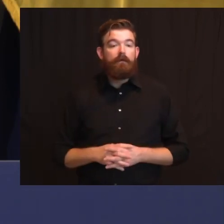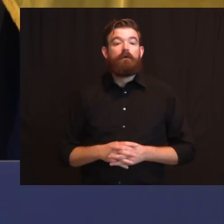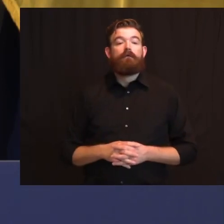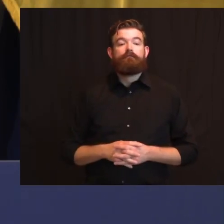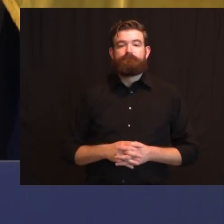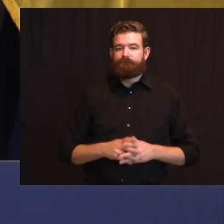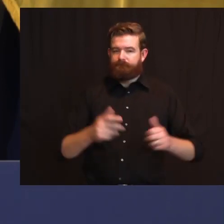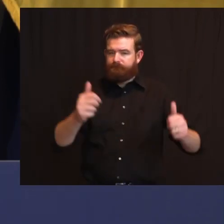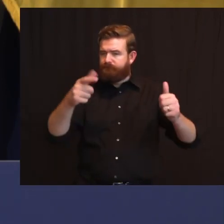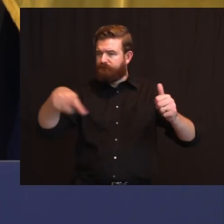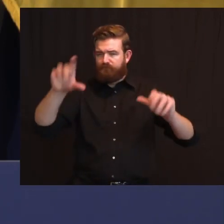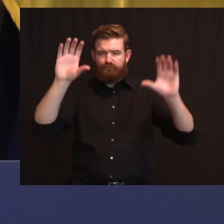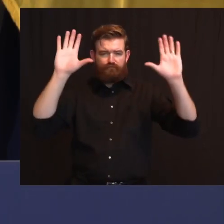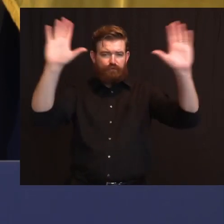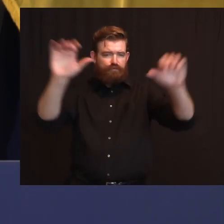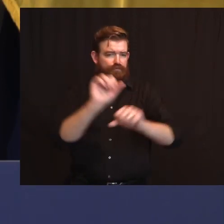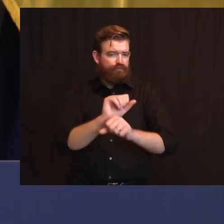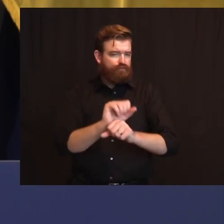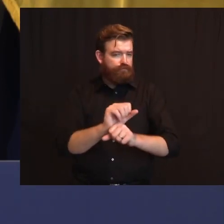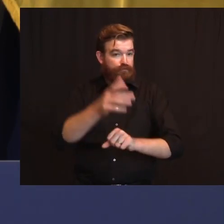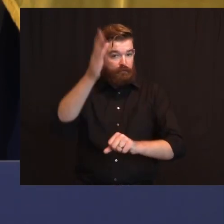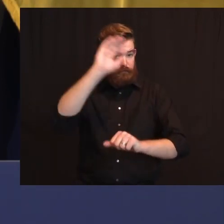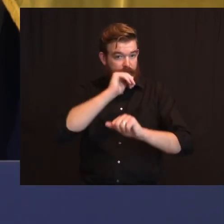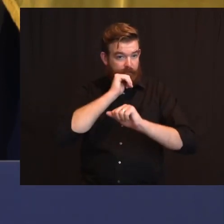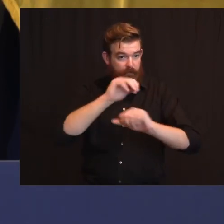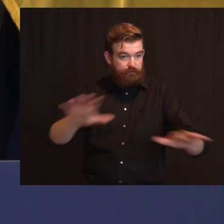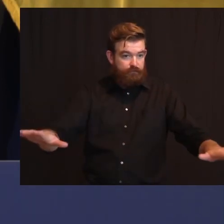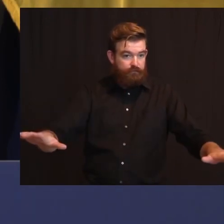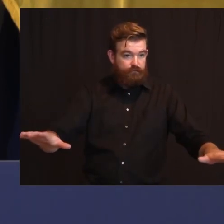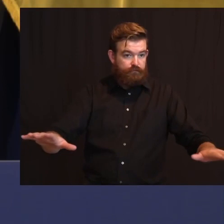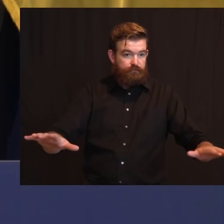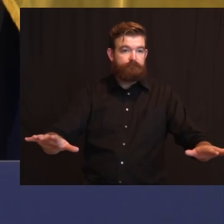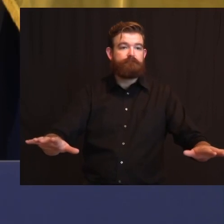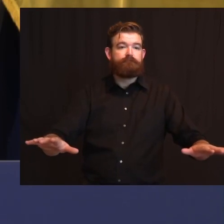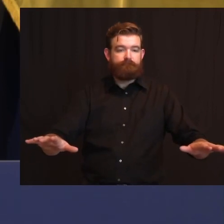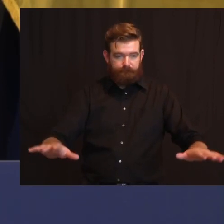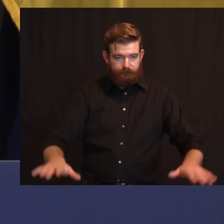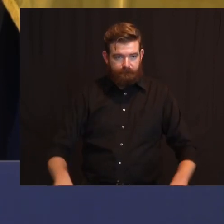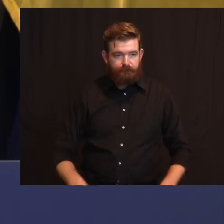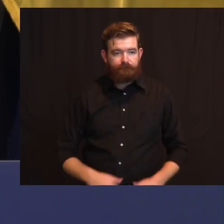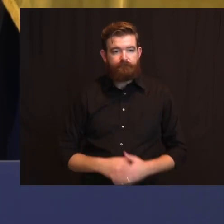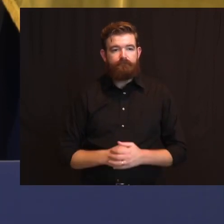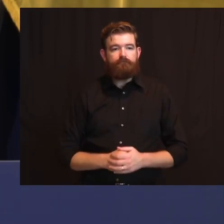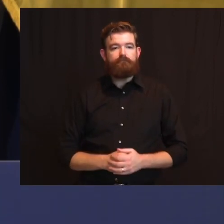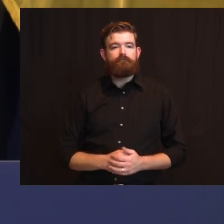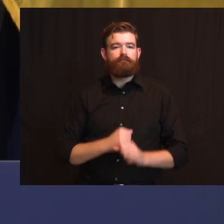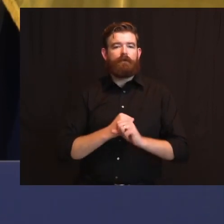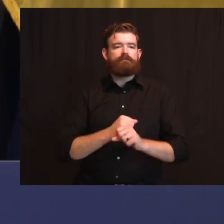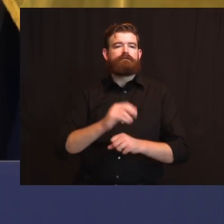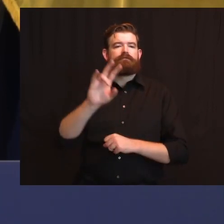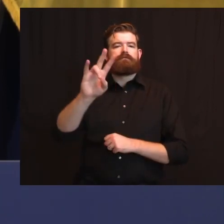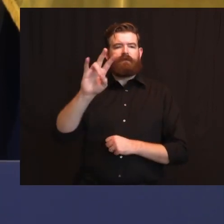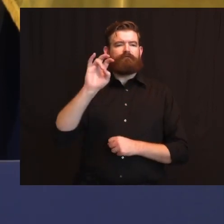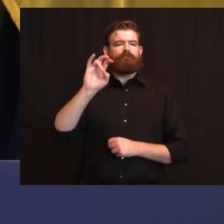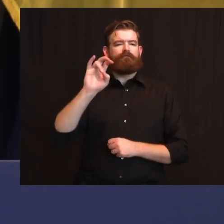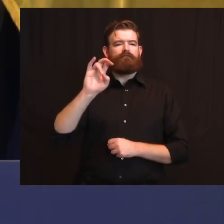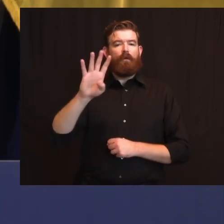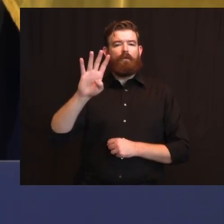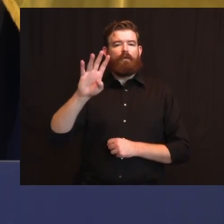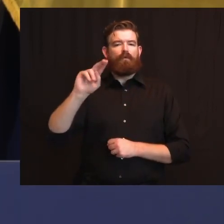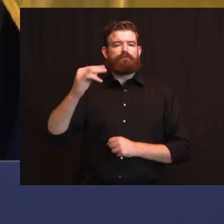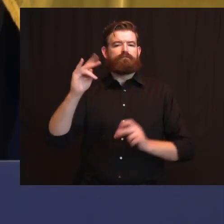extraordinary. And may God bless and watch over the 704 New Jerseyans we lost on this day 19 years ago, and